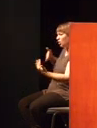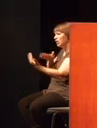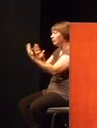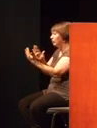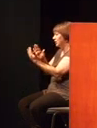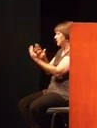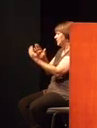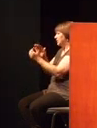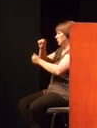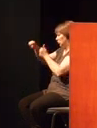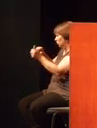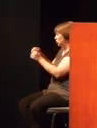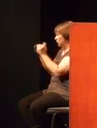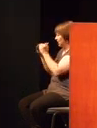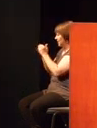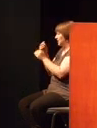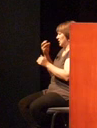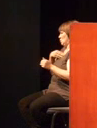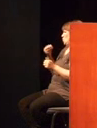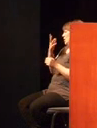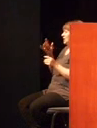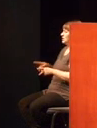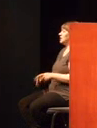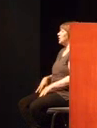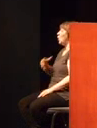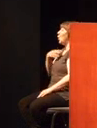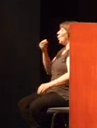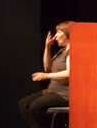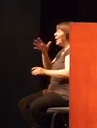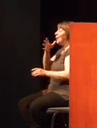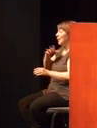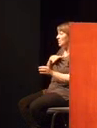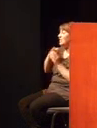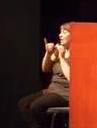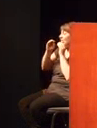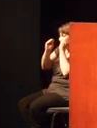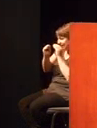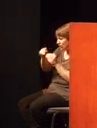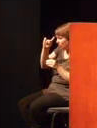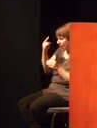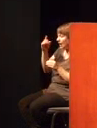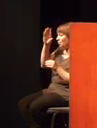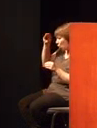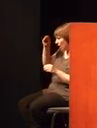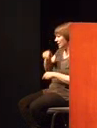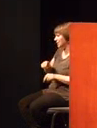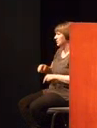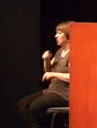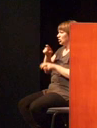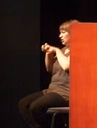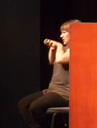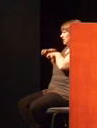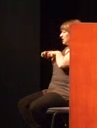Stories, and best-selling Guide for White Women Who Teach Black Boys. She also sits on the editorial board of the Journal of Whiteness